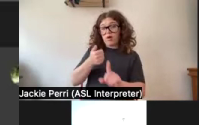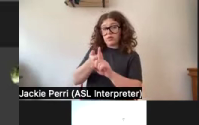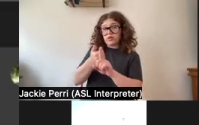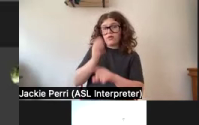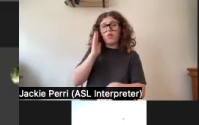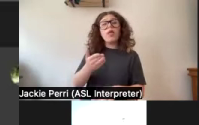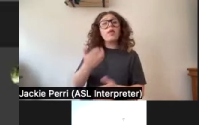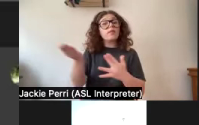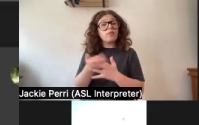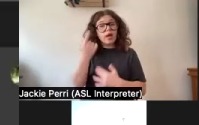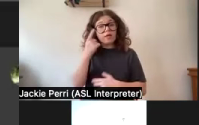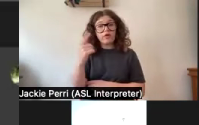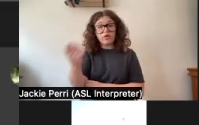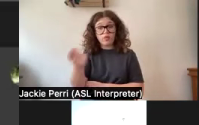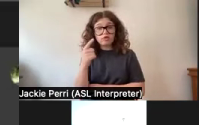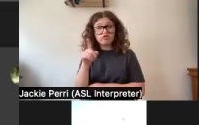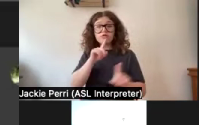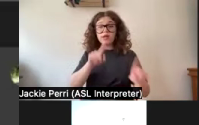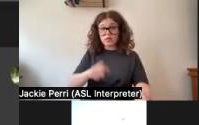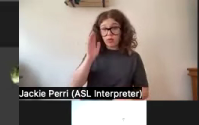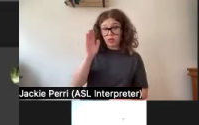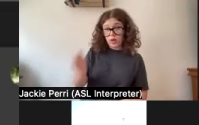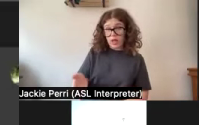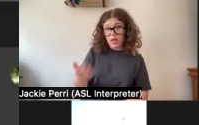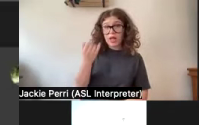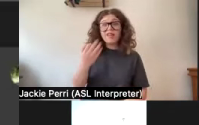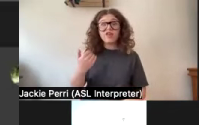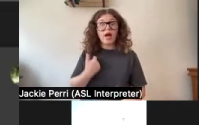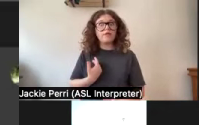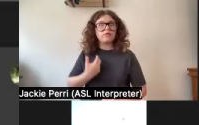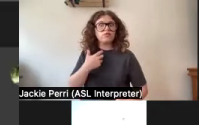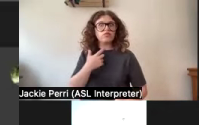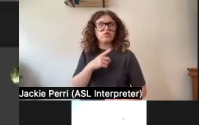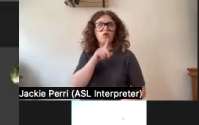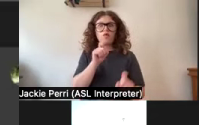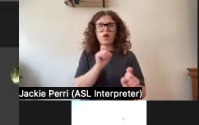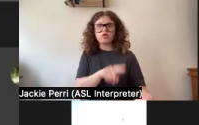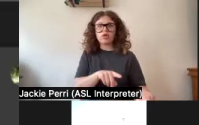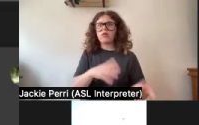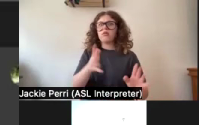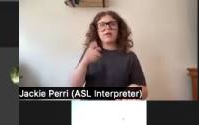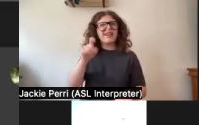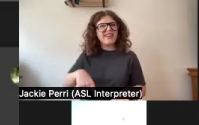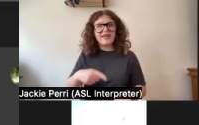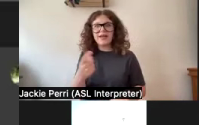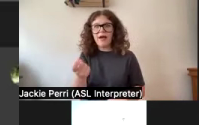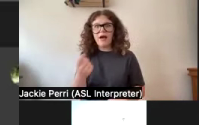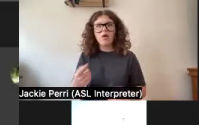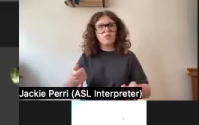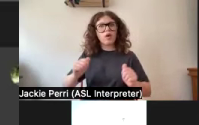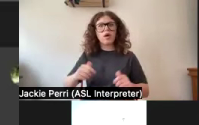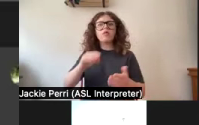Q&A. And if you have any pressing questions, please put them in the chat box. And